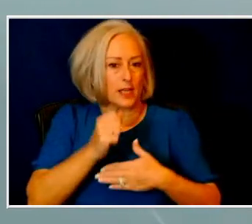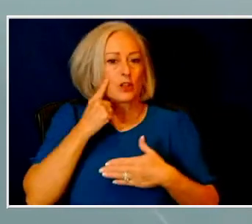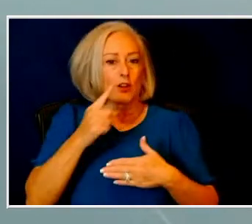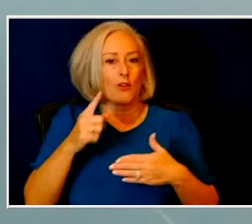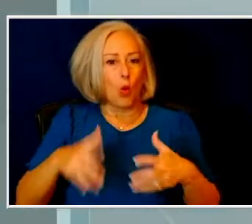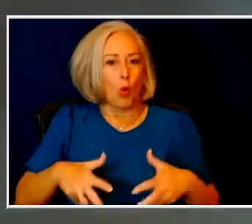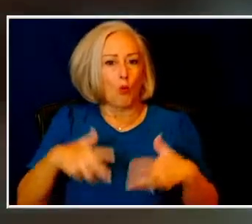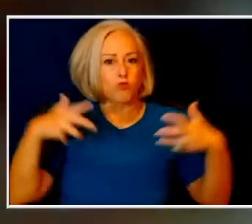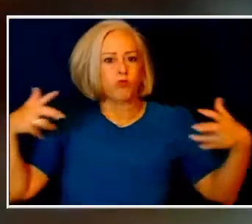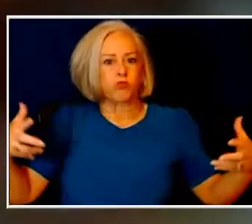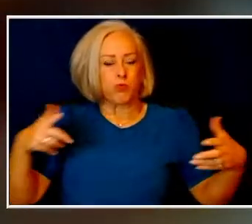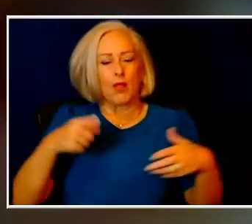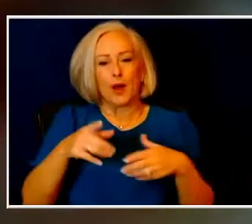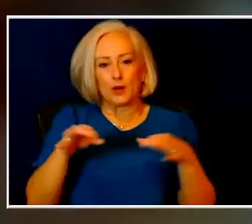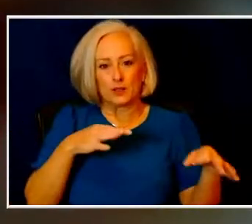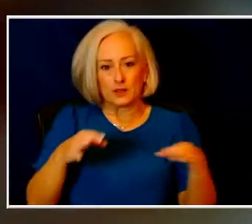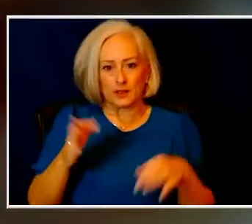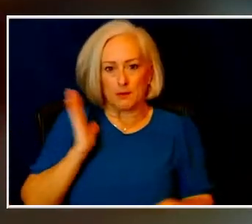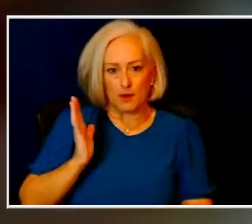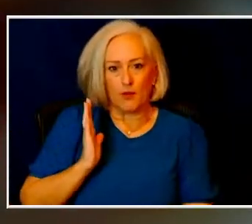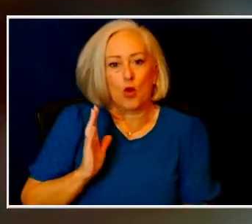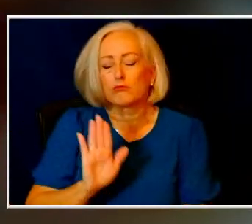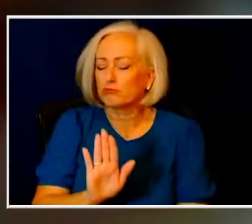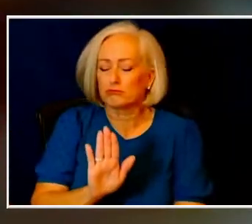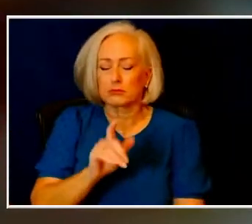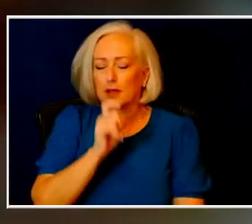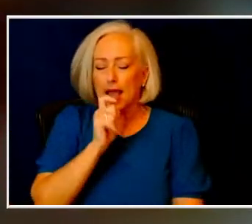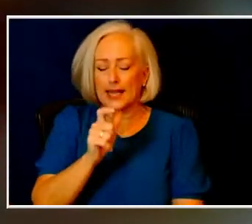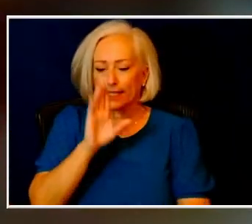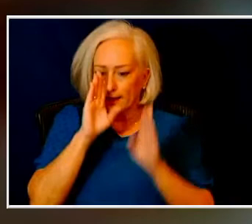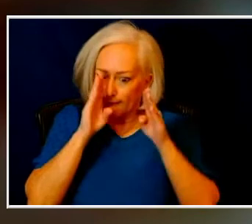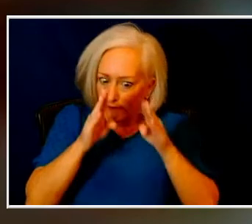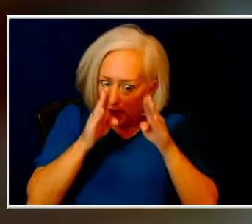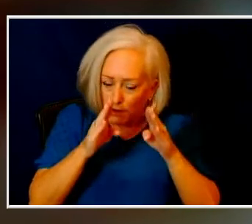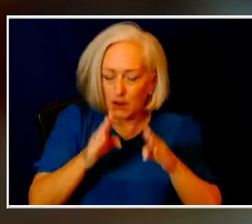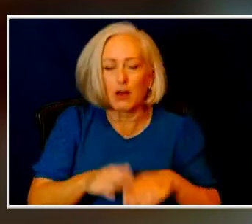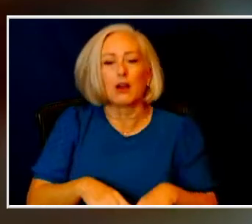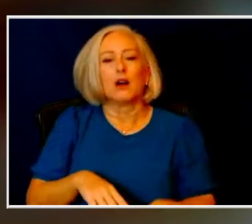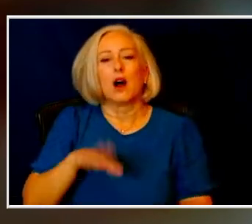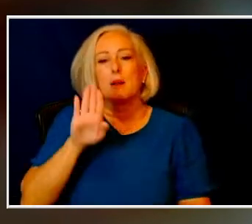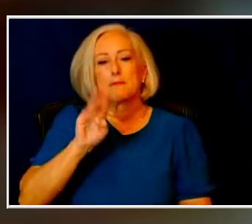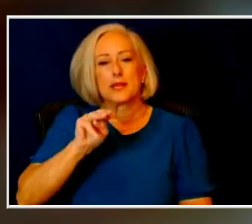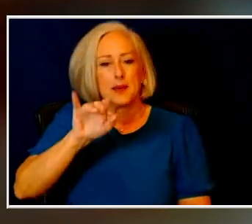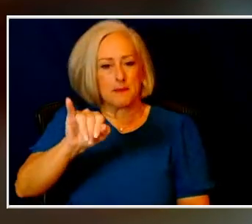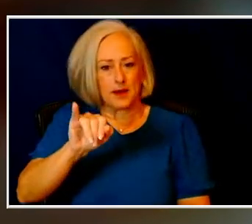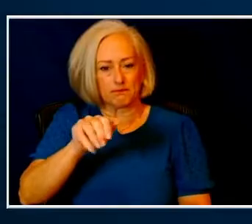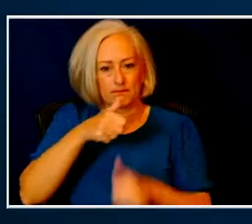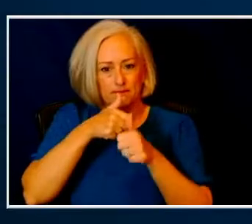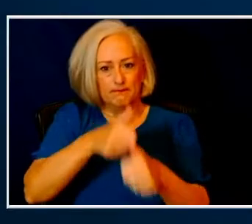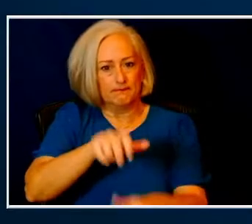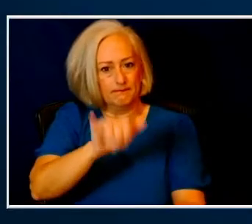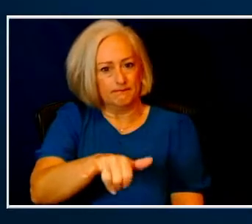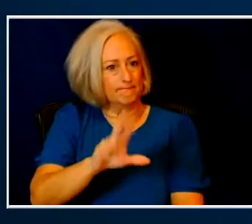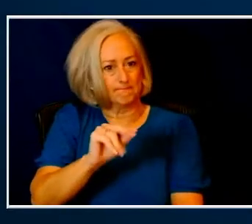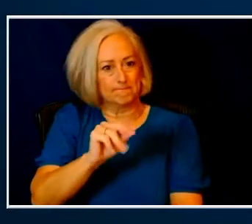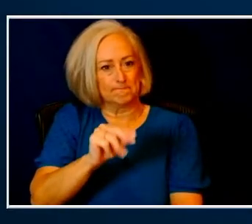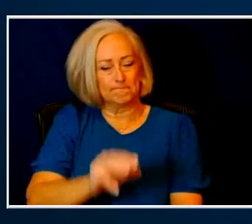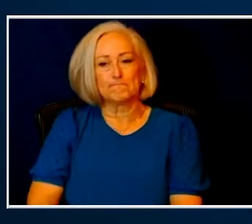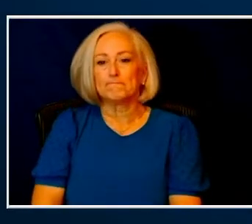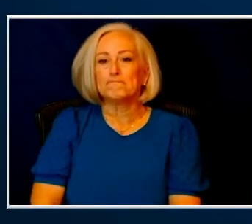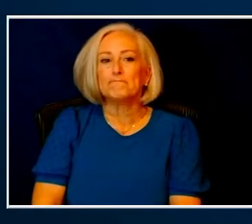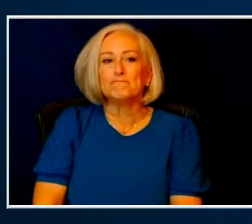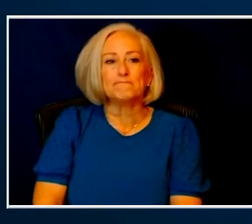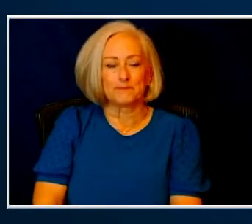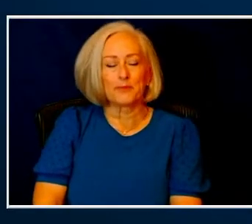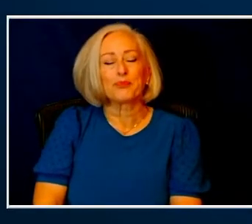previously. So I didn't use BMI as my tracking point, though. Right. Well, for all the I reasons did you keep mentioned, track of it's it. not. Yeah,